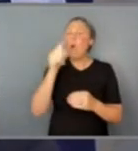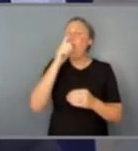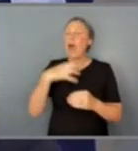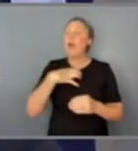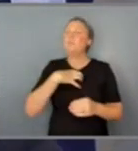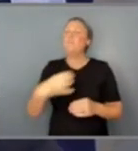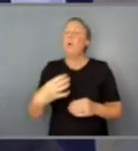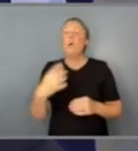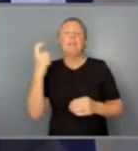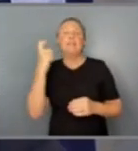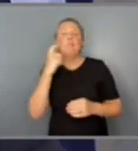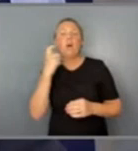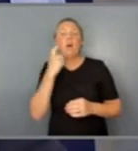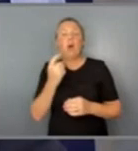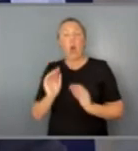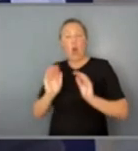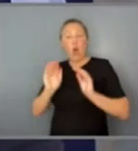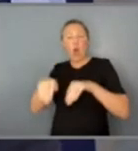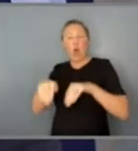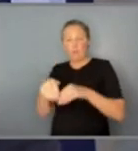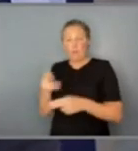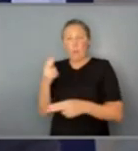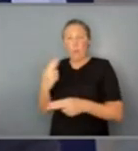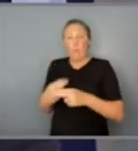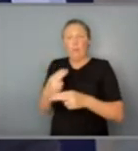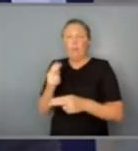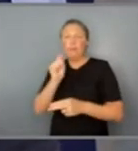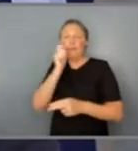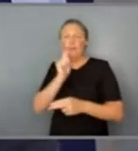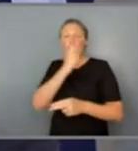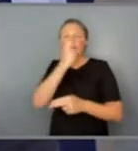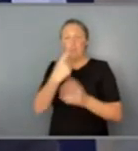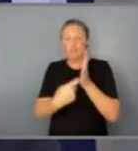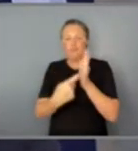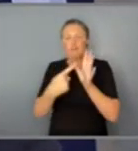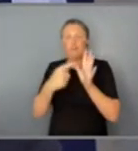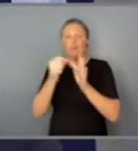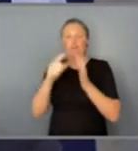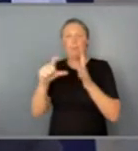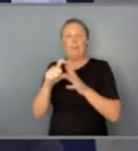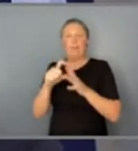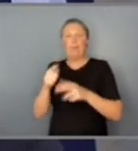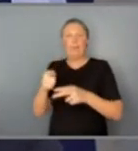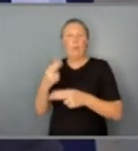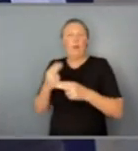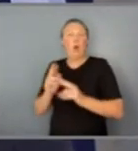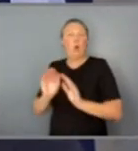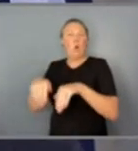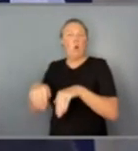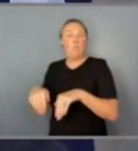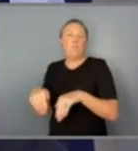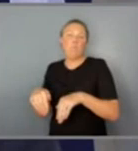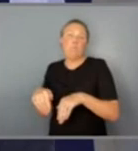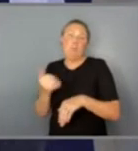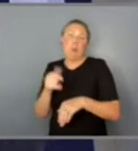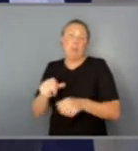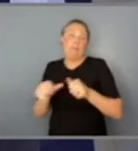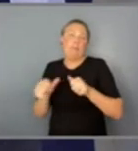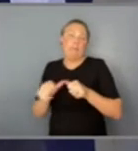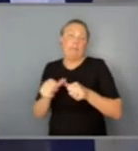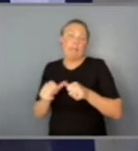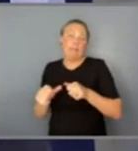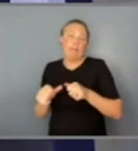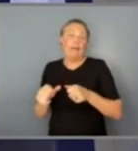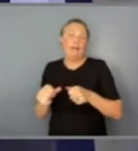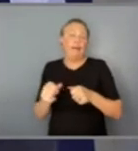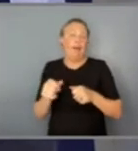method of rat testing, which will reduce those queues and make the system a lot more workable. Now, there are still questions to